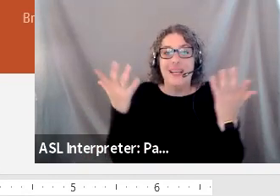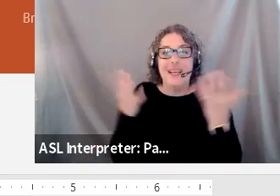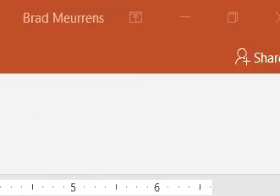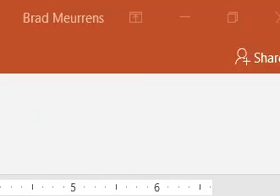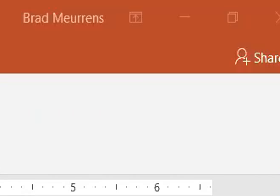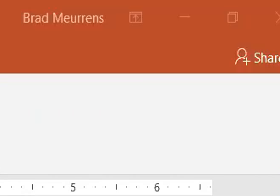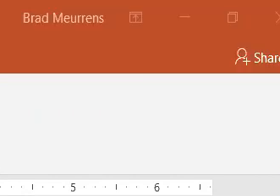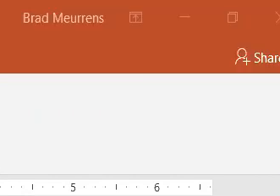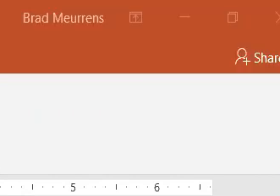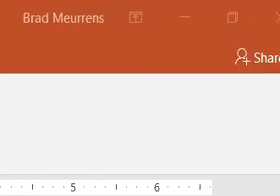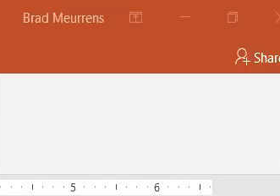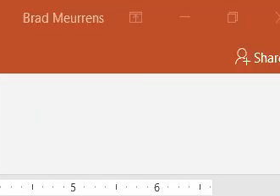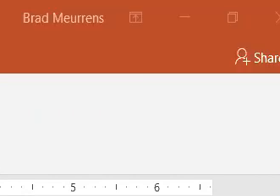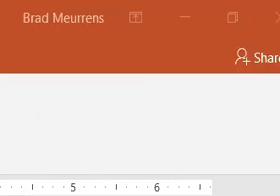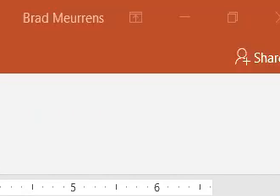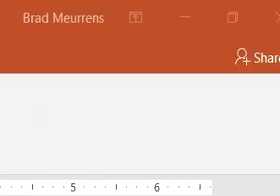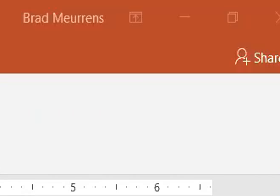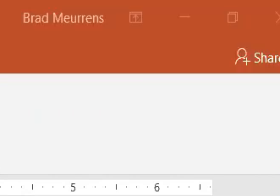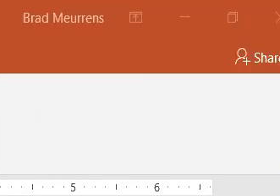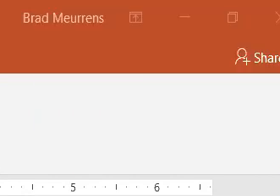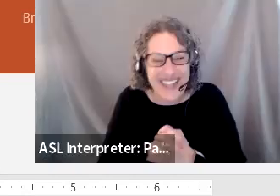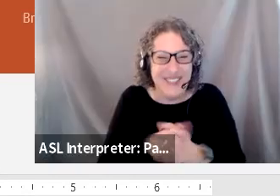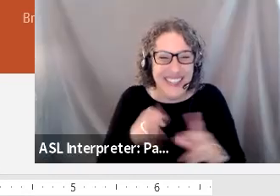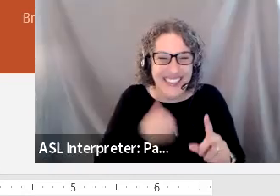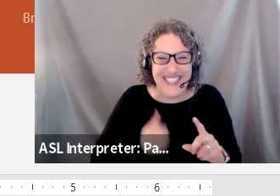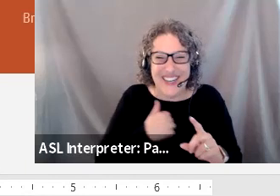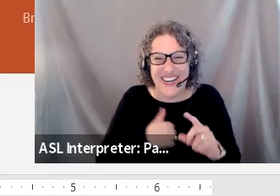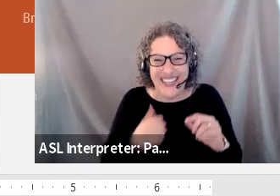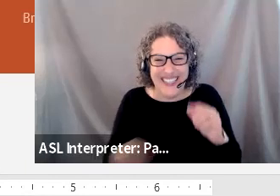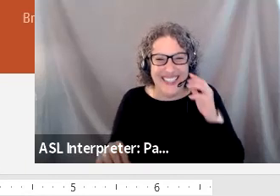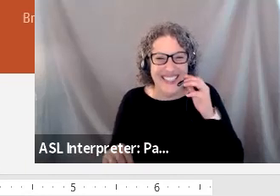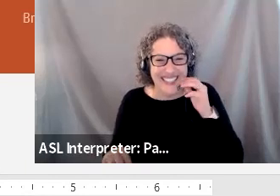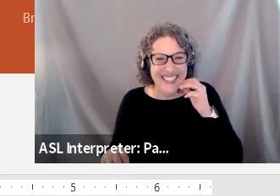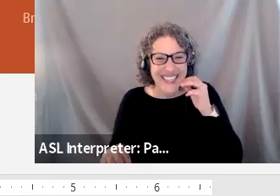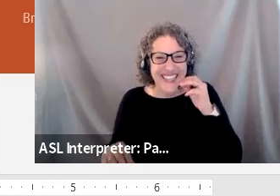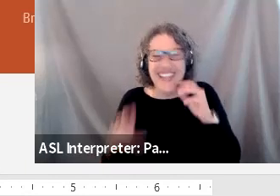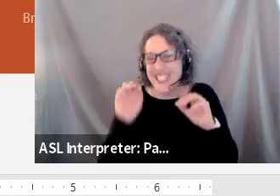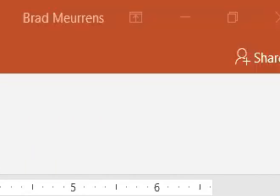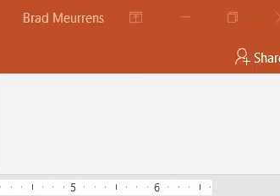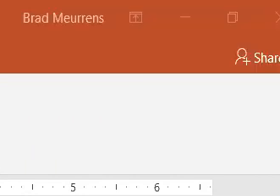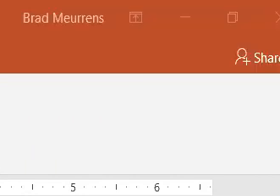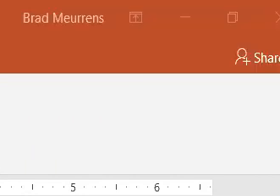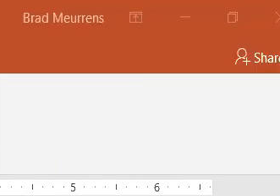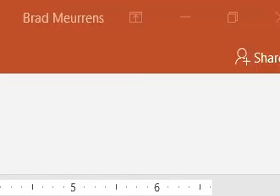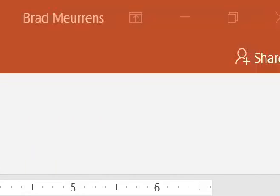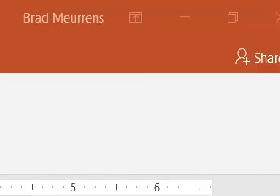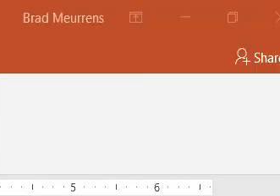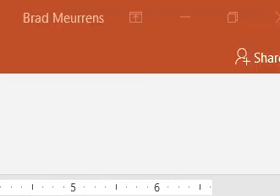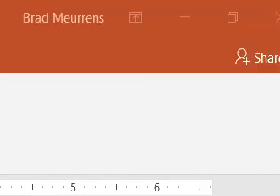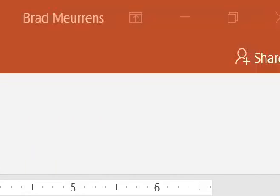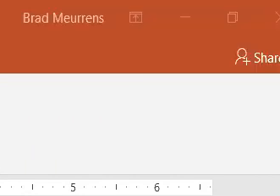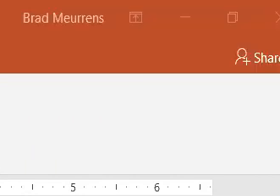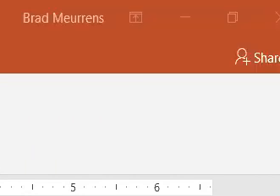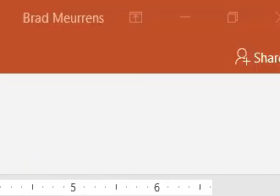then kind of pointless to verbalize them. Sorry. That would be a duh. I will let her That's know okay. that.